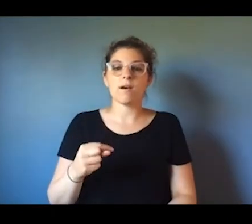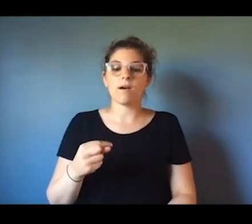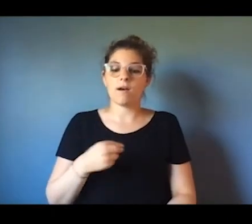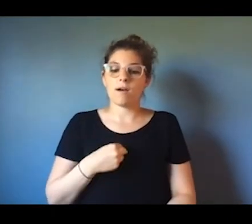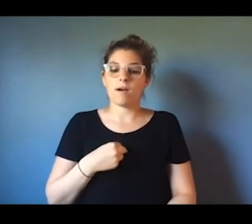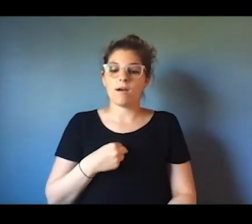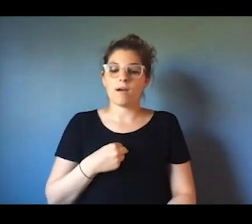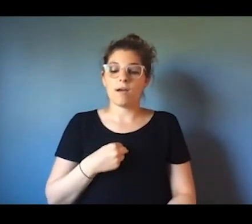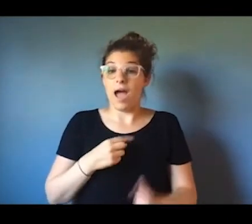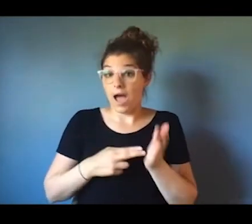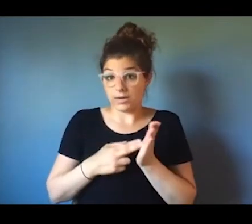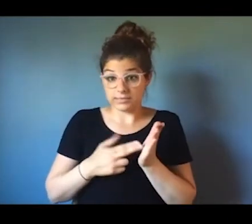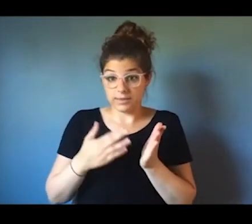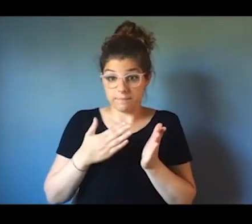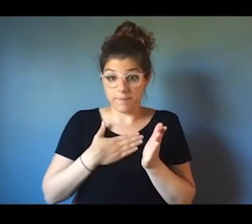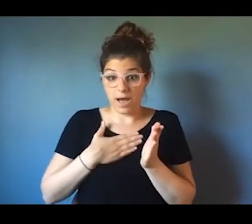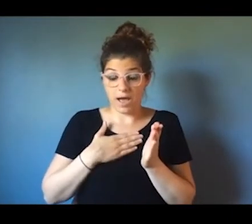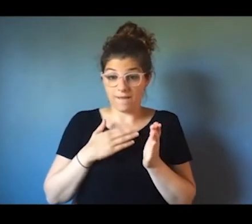States,